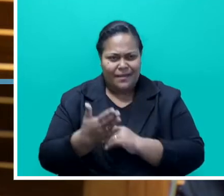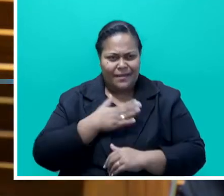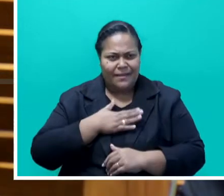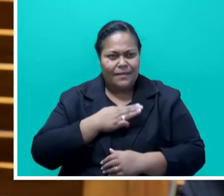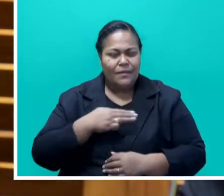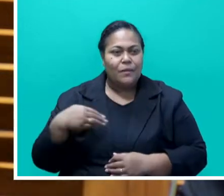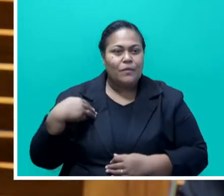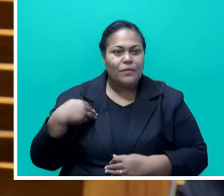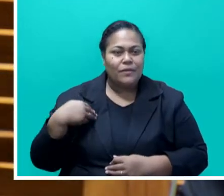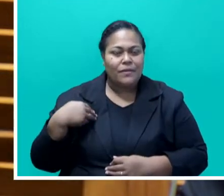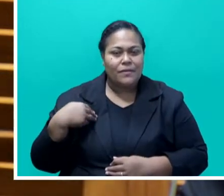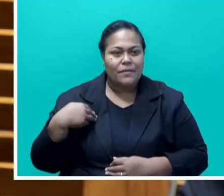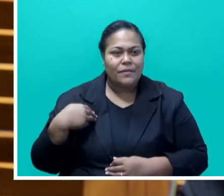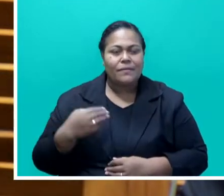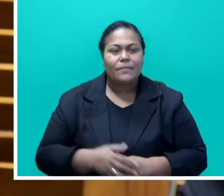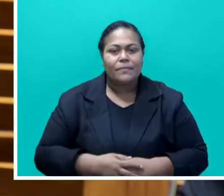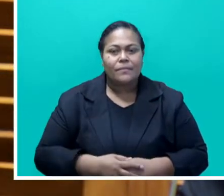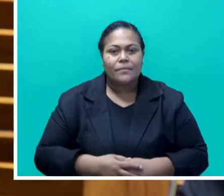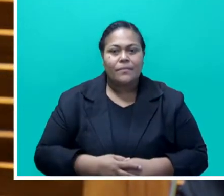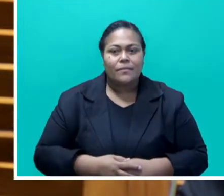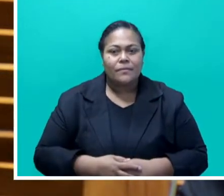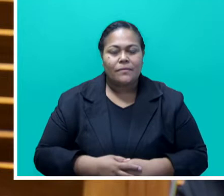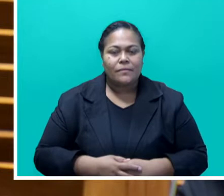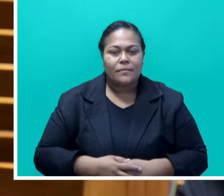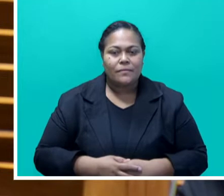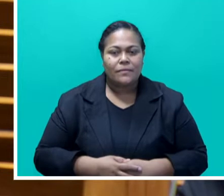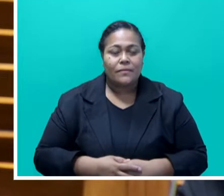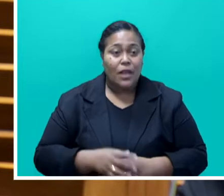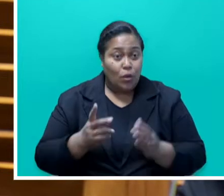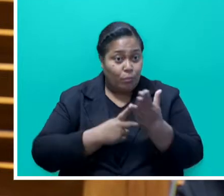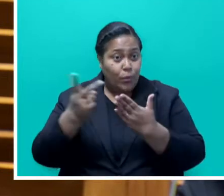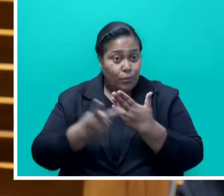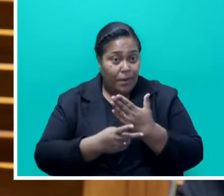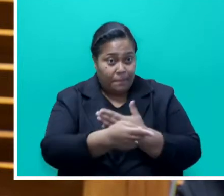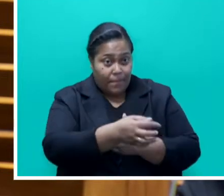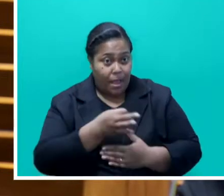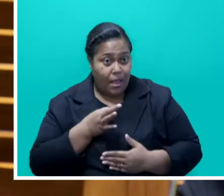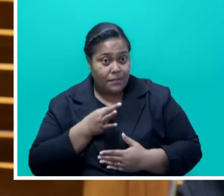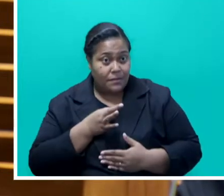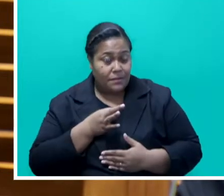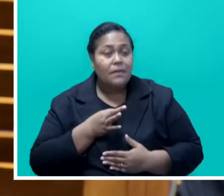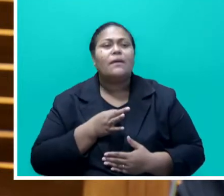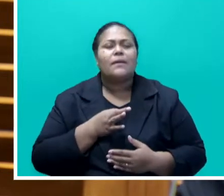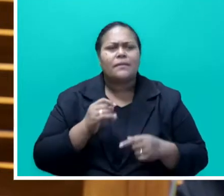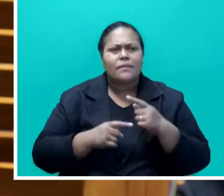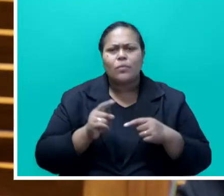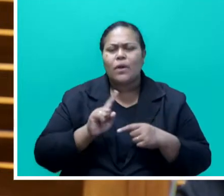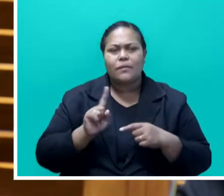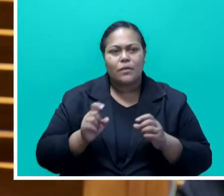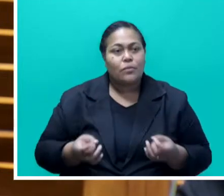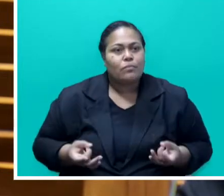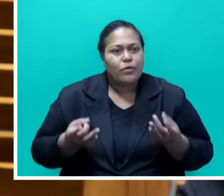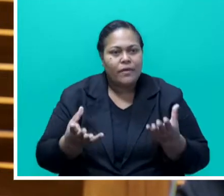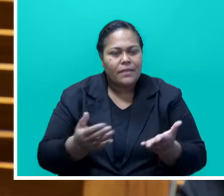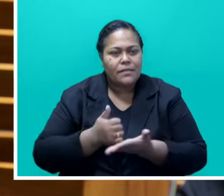Trade, Tourism and Transport. The IHRDP program is basically to provide support to both, in